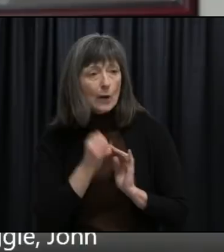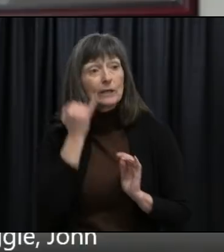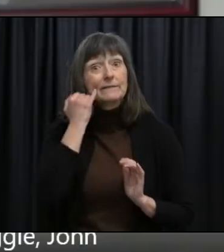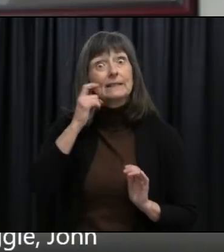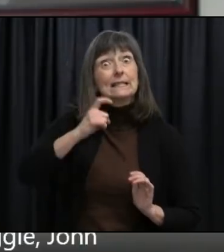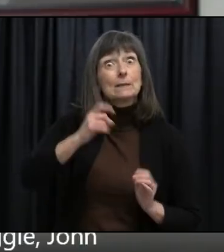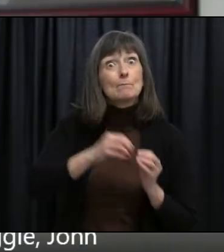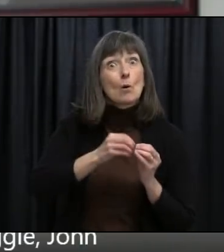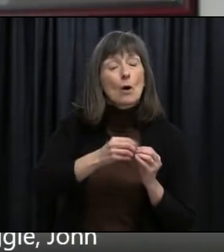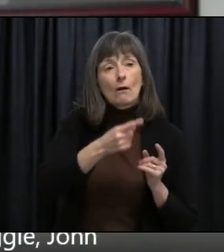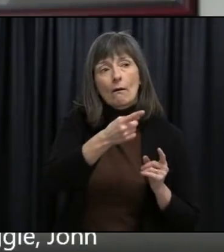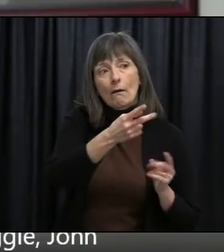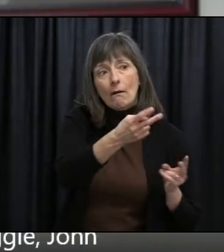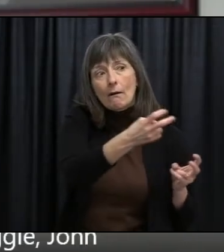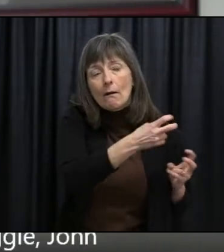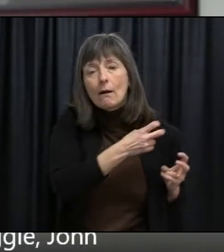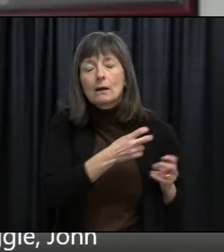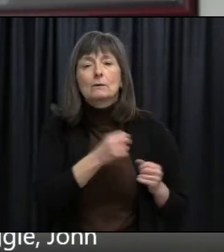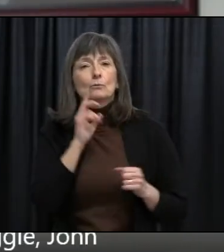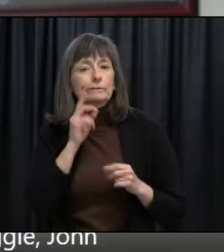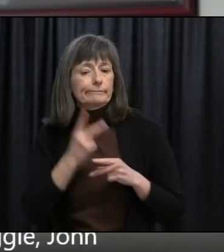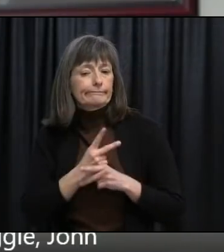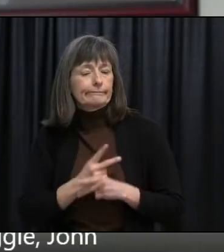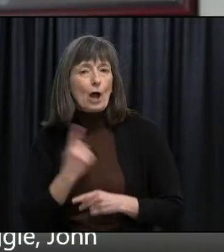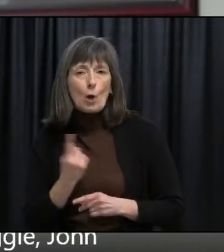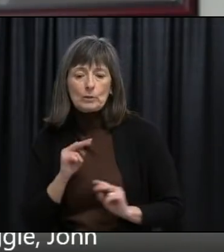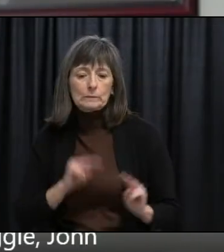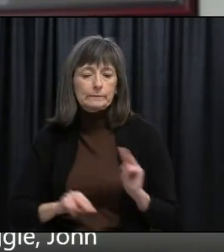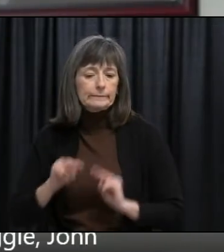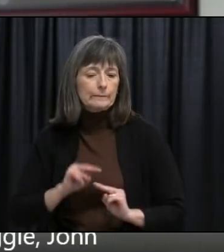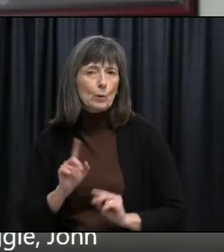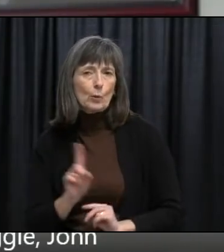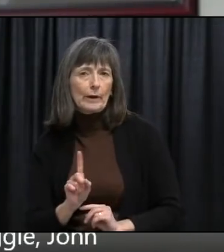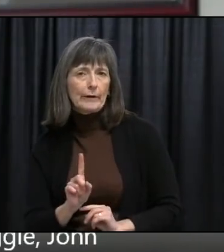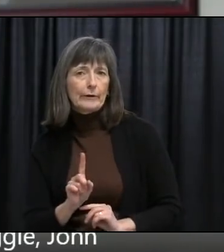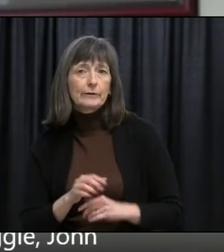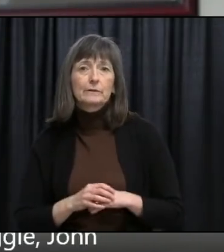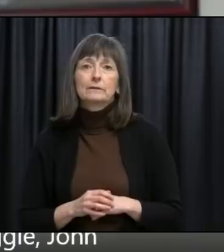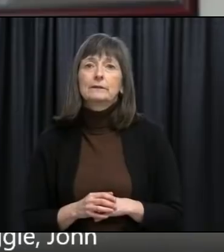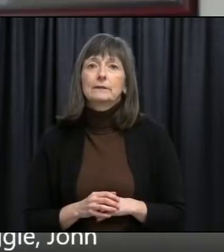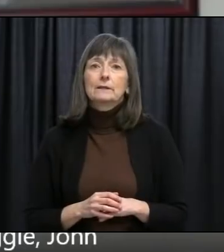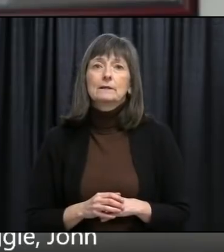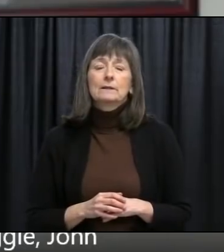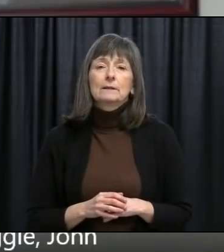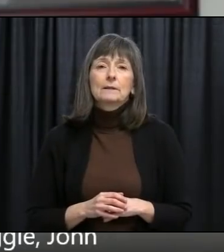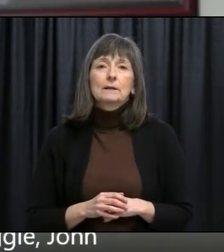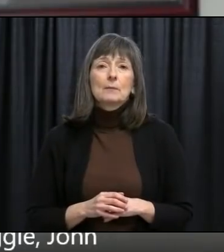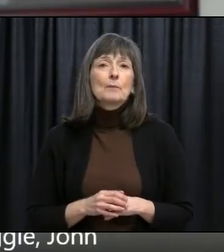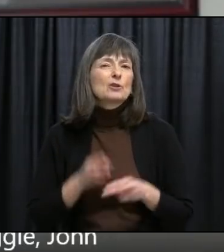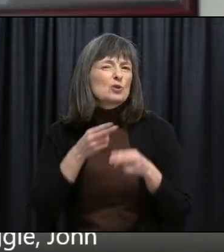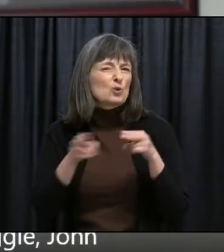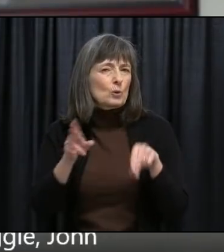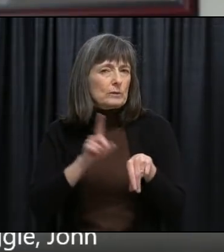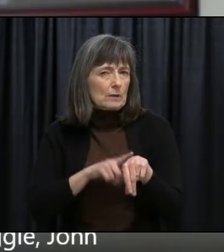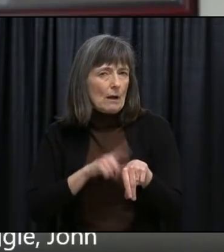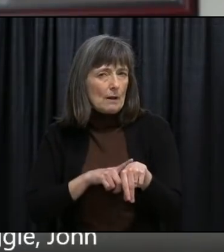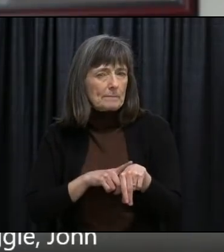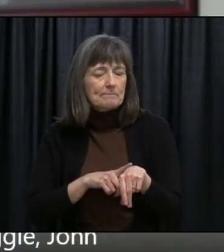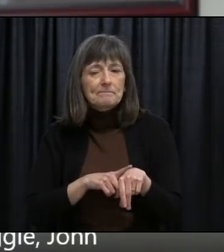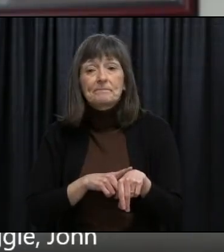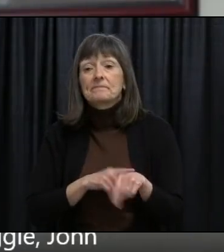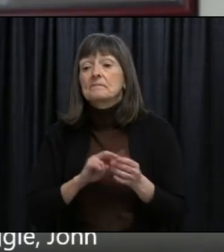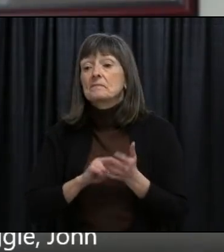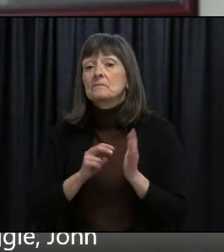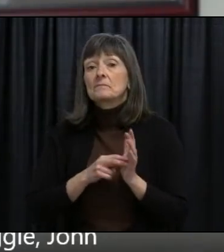given the very short period of time that you might have to do that, it's not possible to set